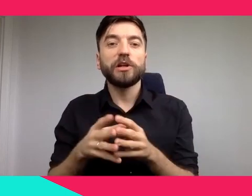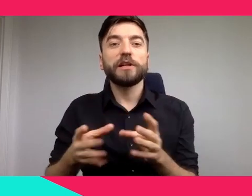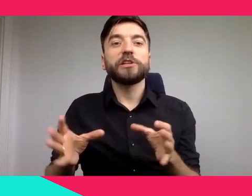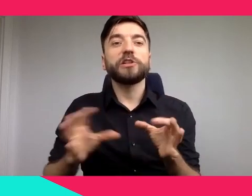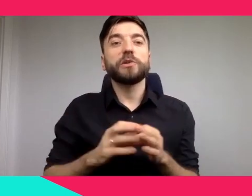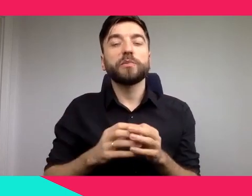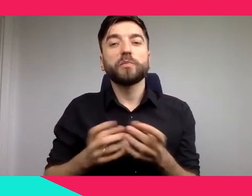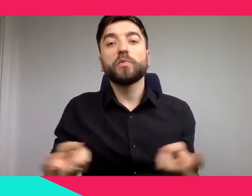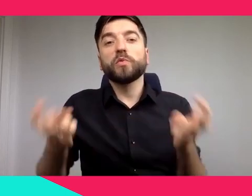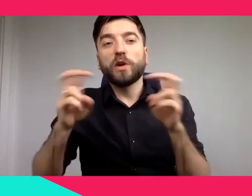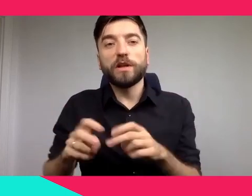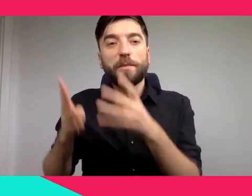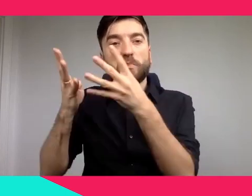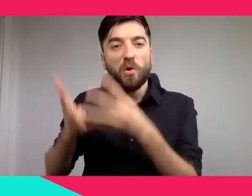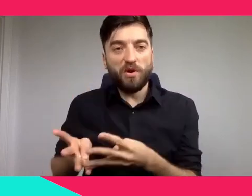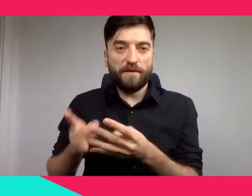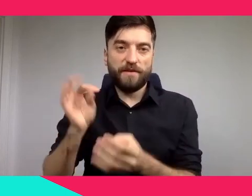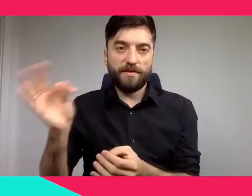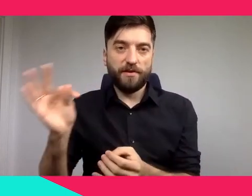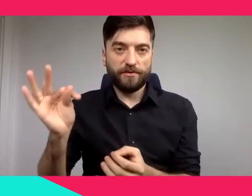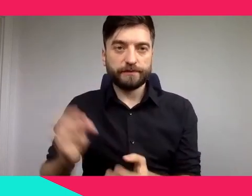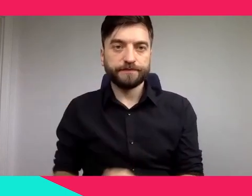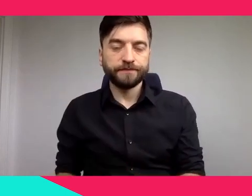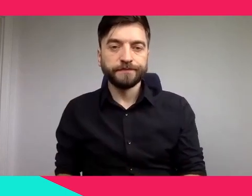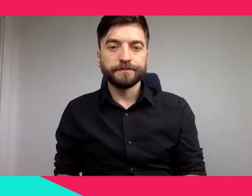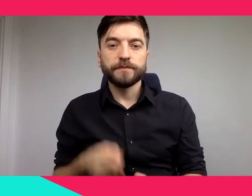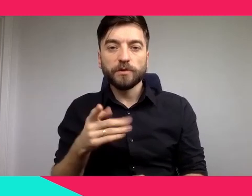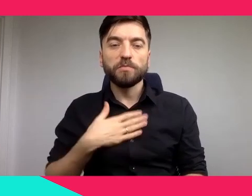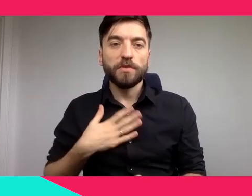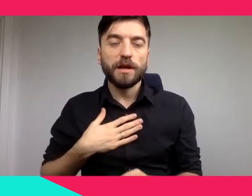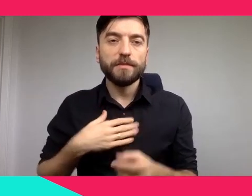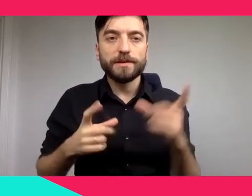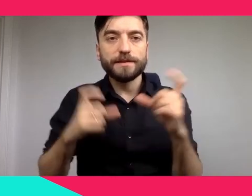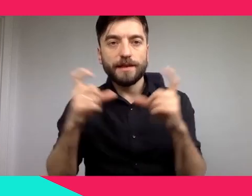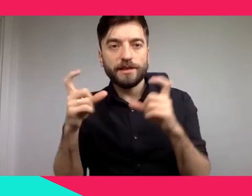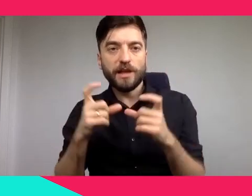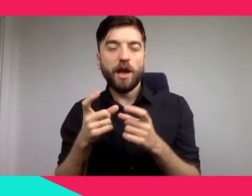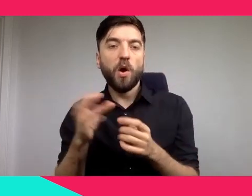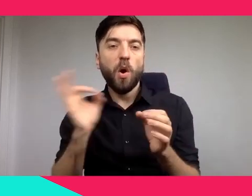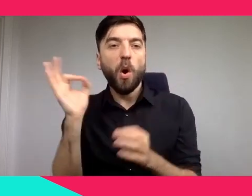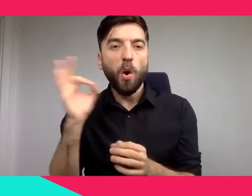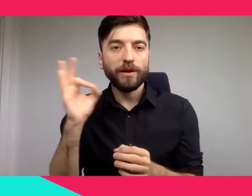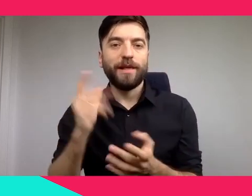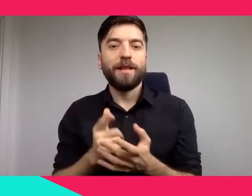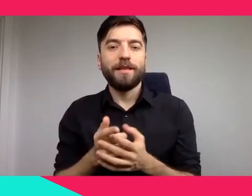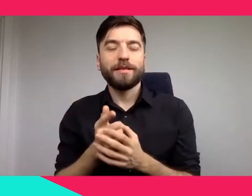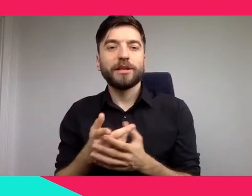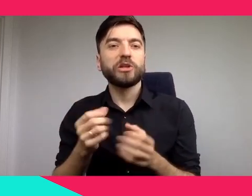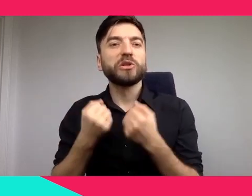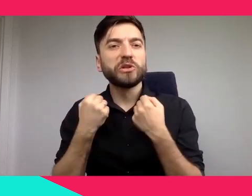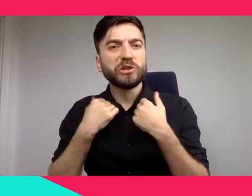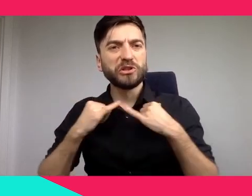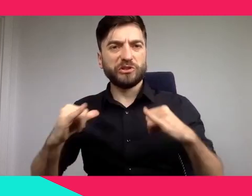resources. And the power of this is that this is when digital really